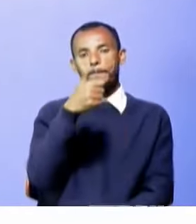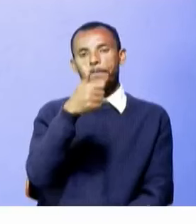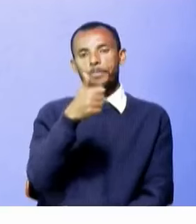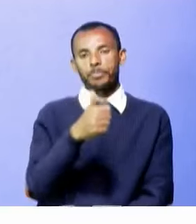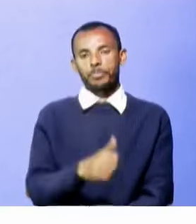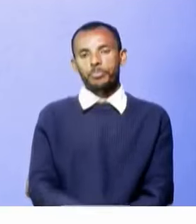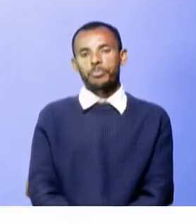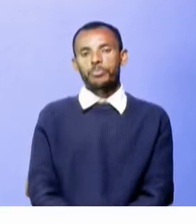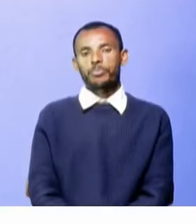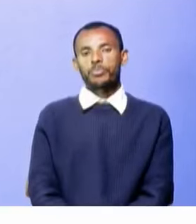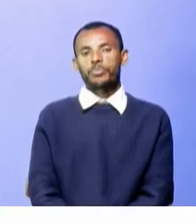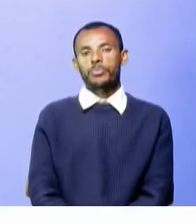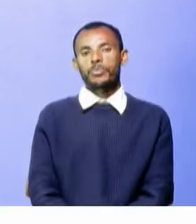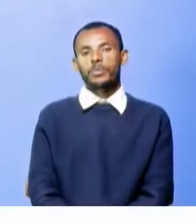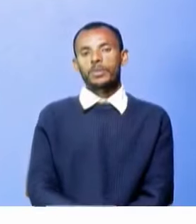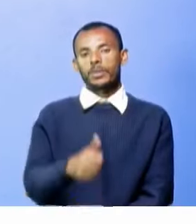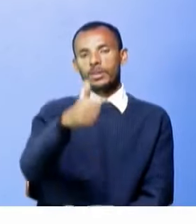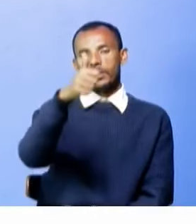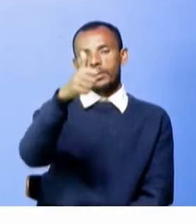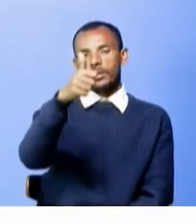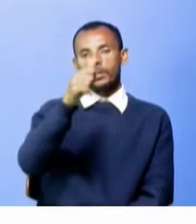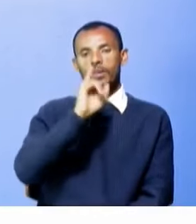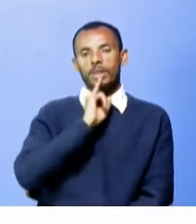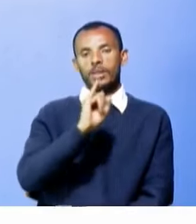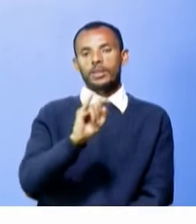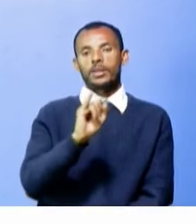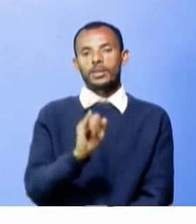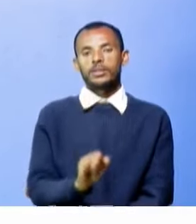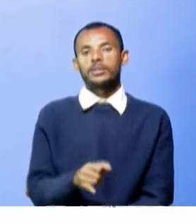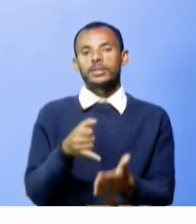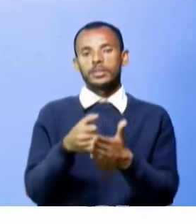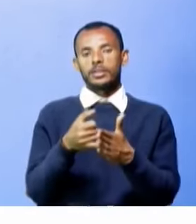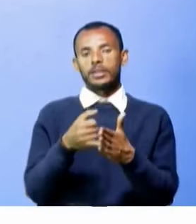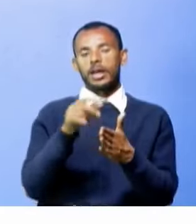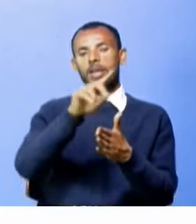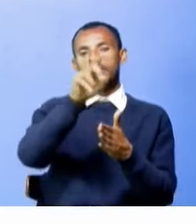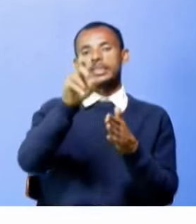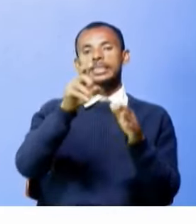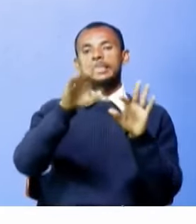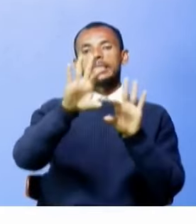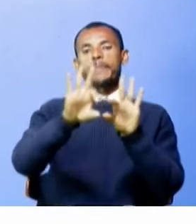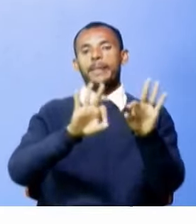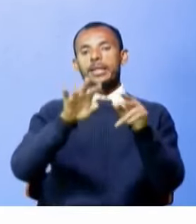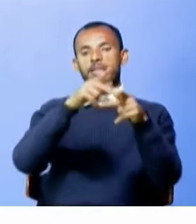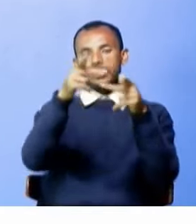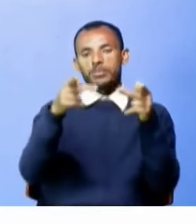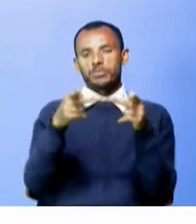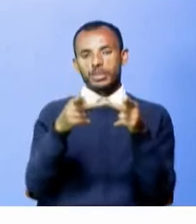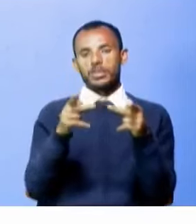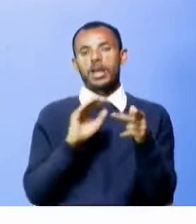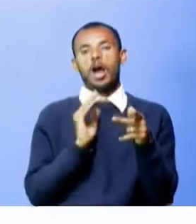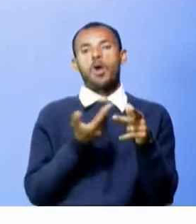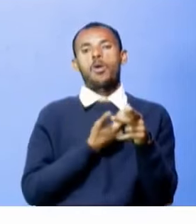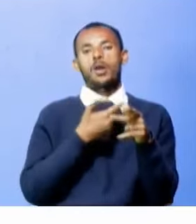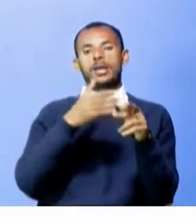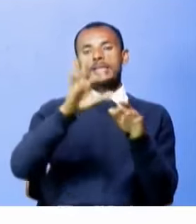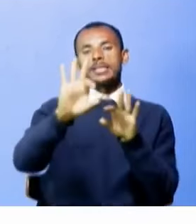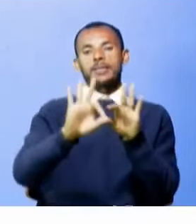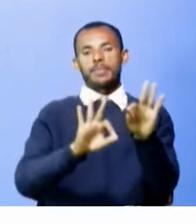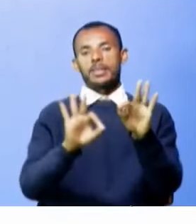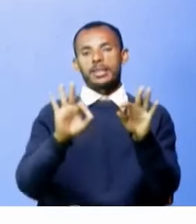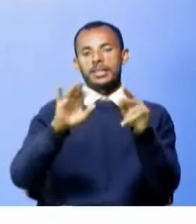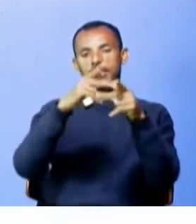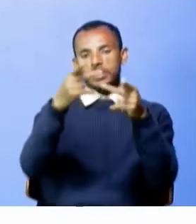The answer for A part is, it asks about sample space. So our sample space